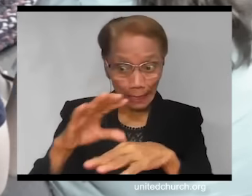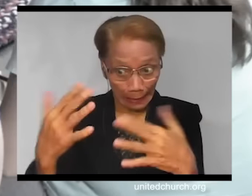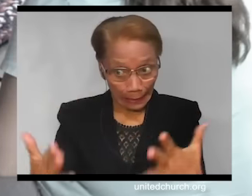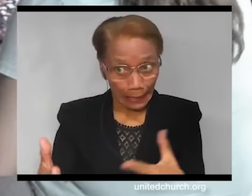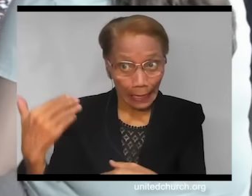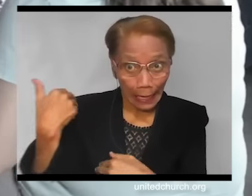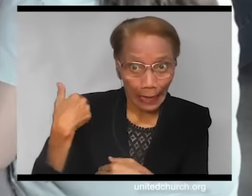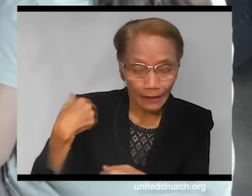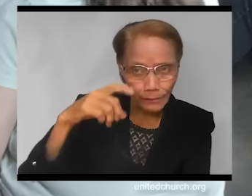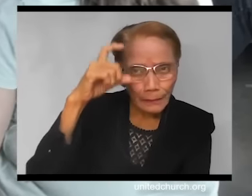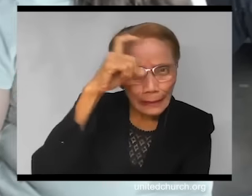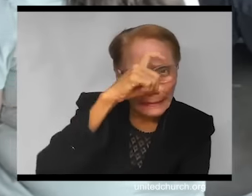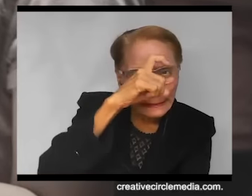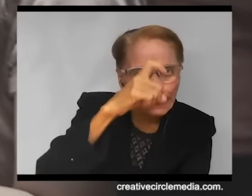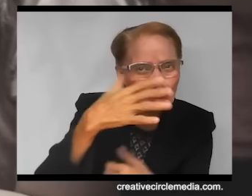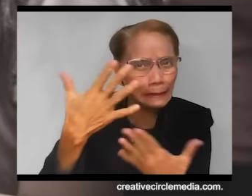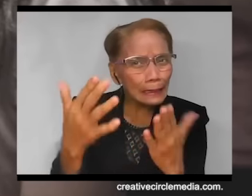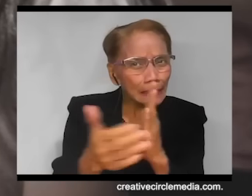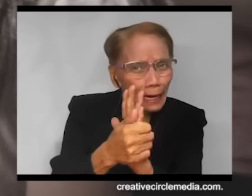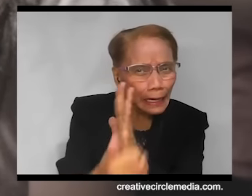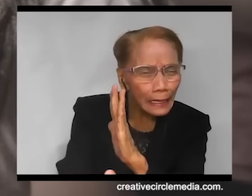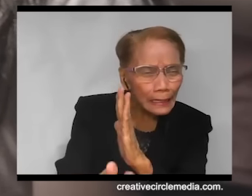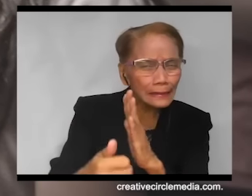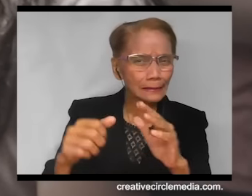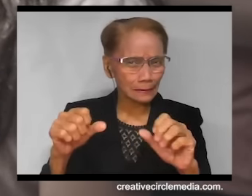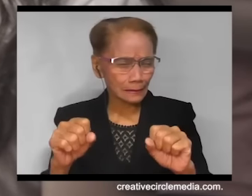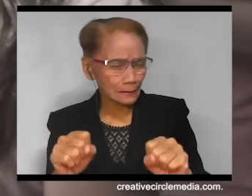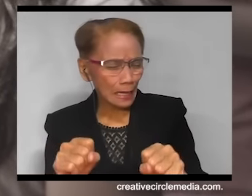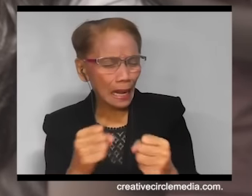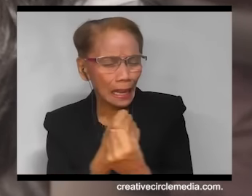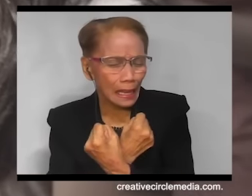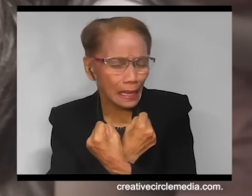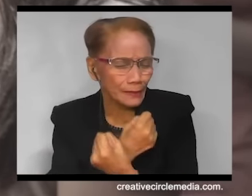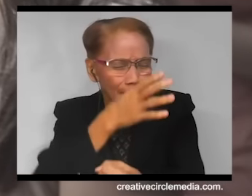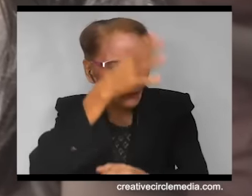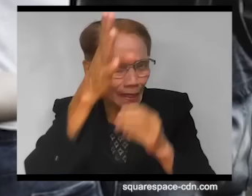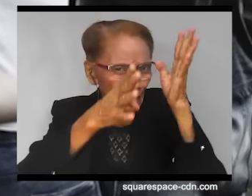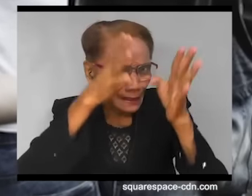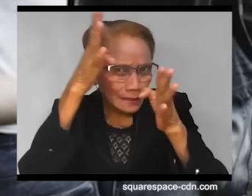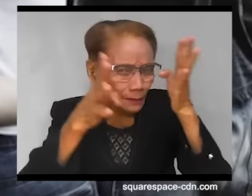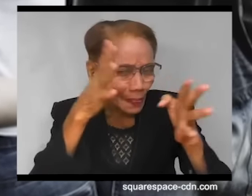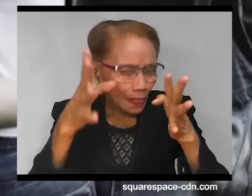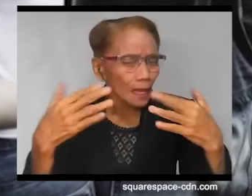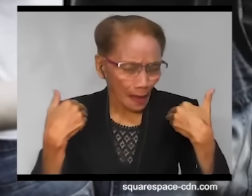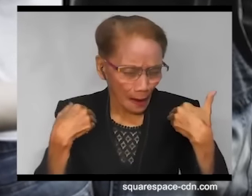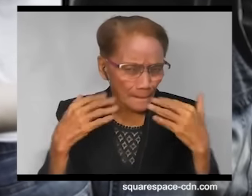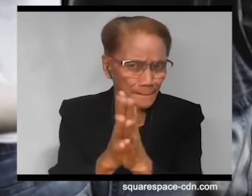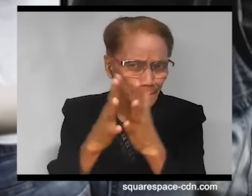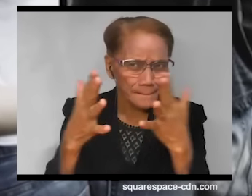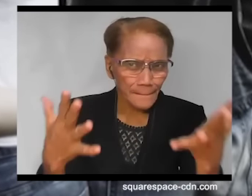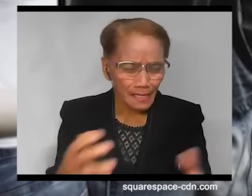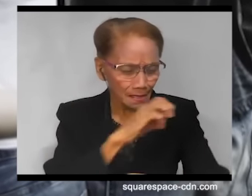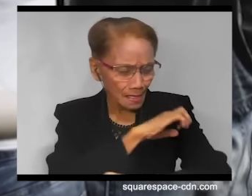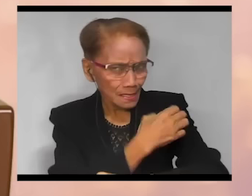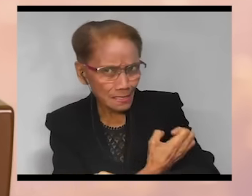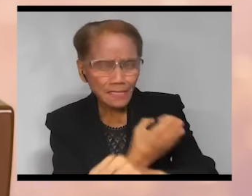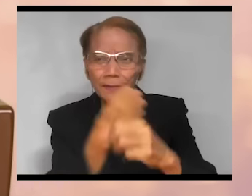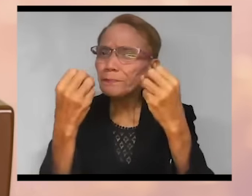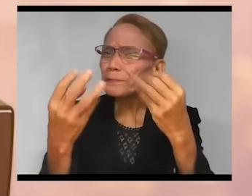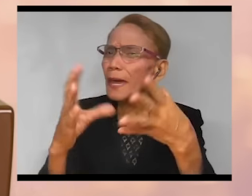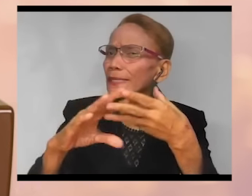and talent, passion and creativity. They have much energy and many stories to share.